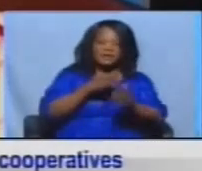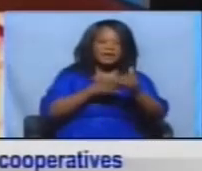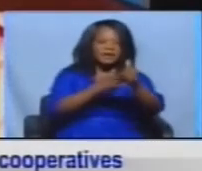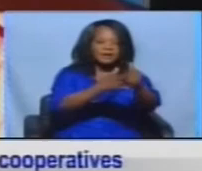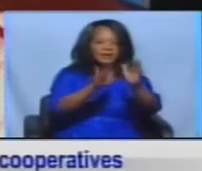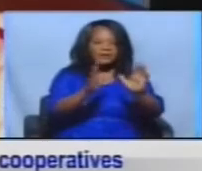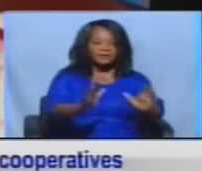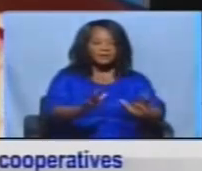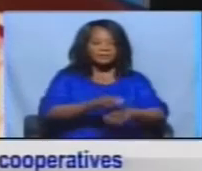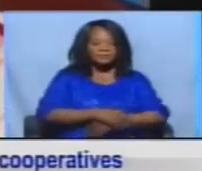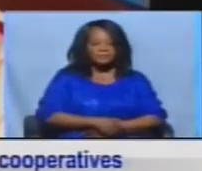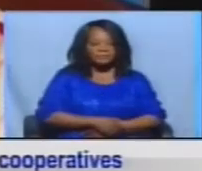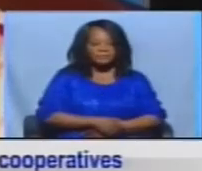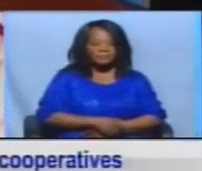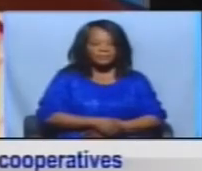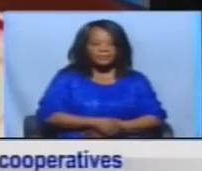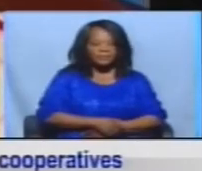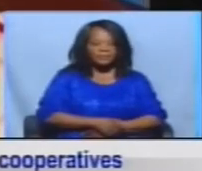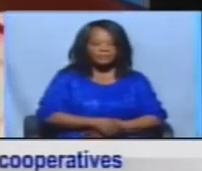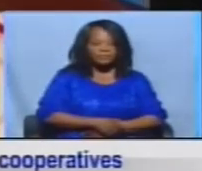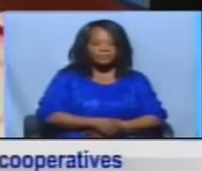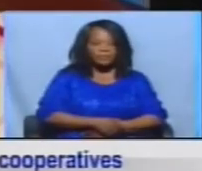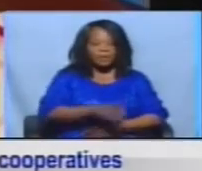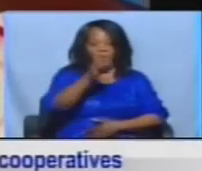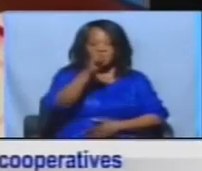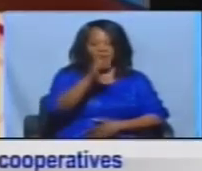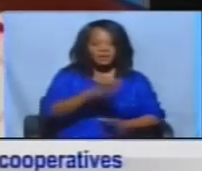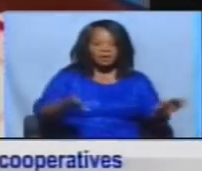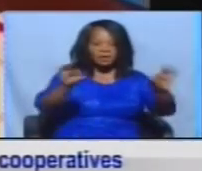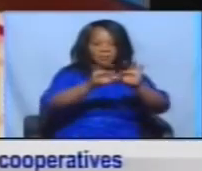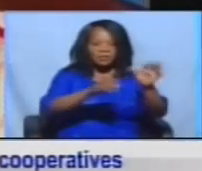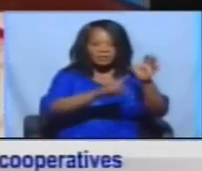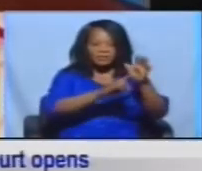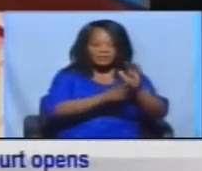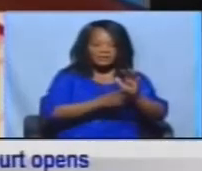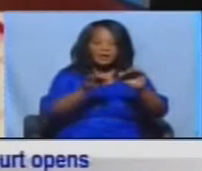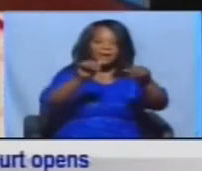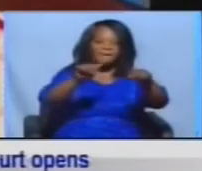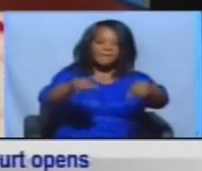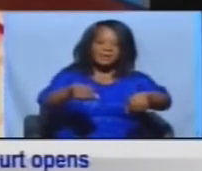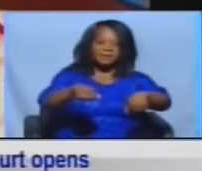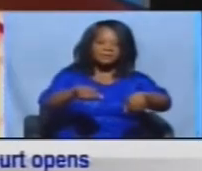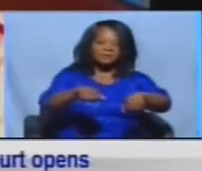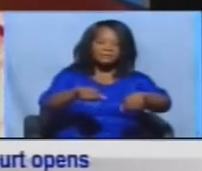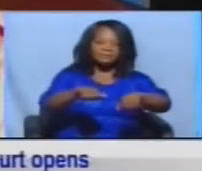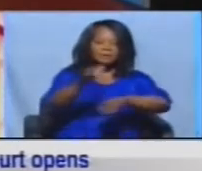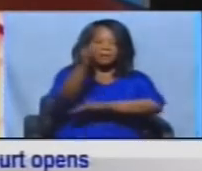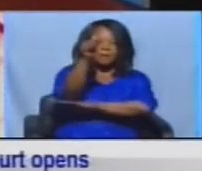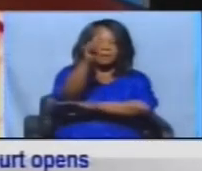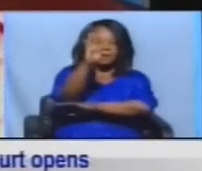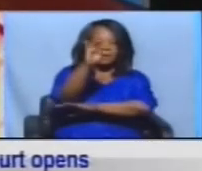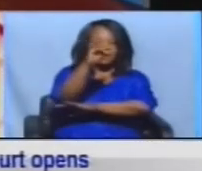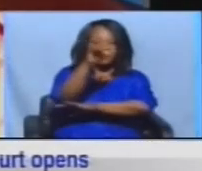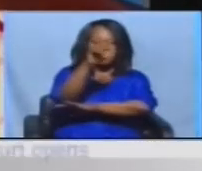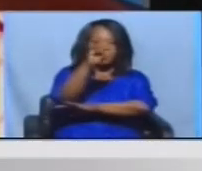when they're trying to choose a leader, one of the things that the people look at is the ability. Has one got the ability